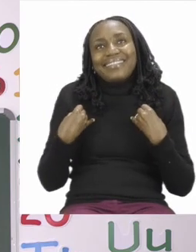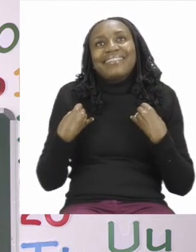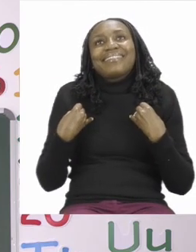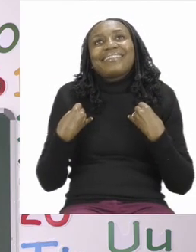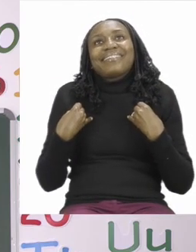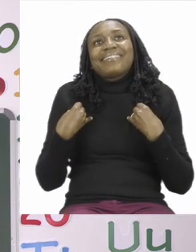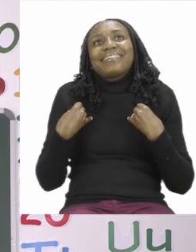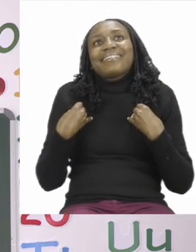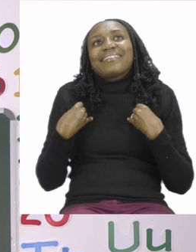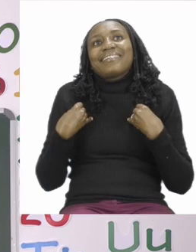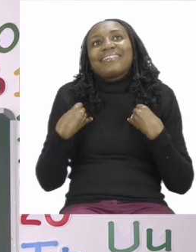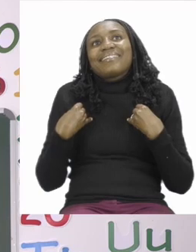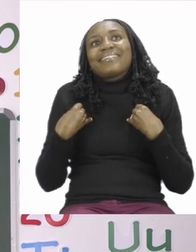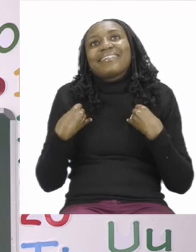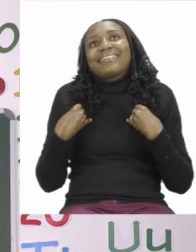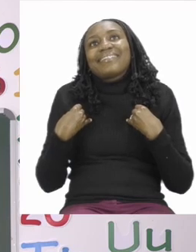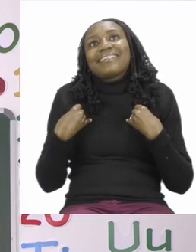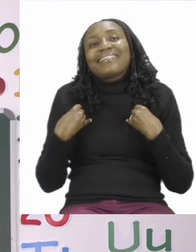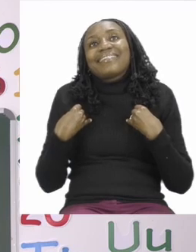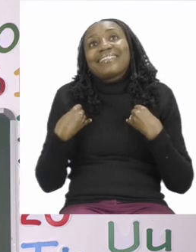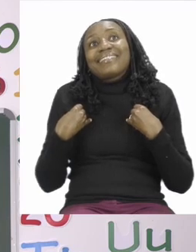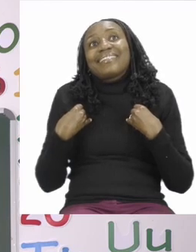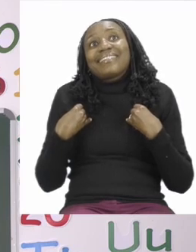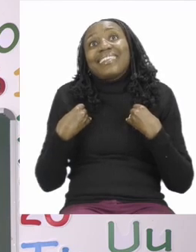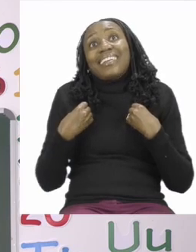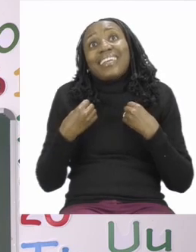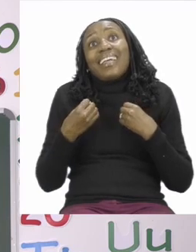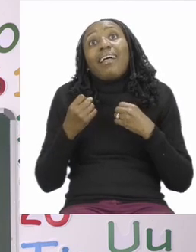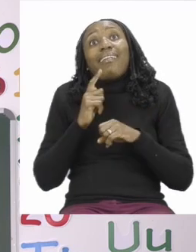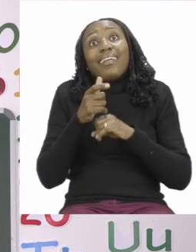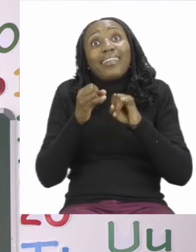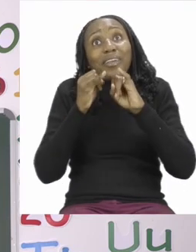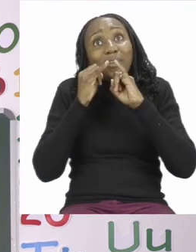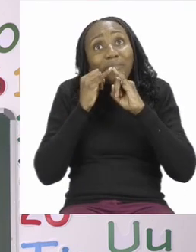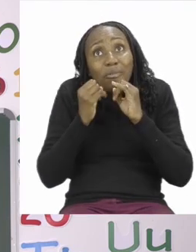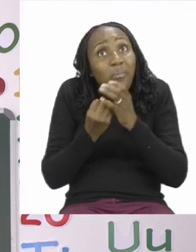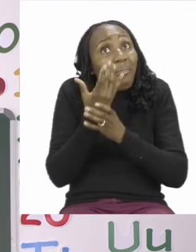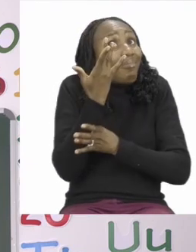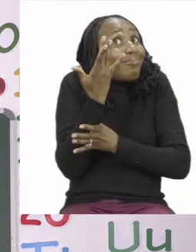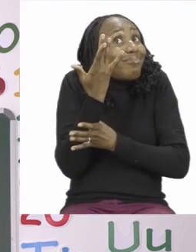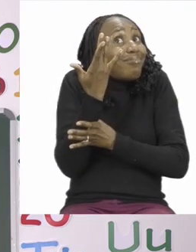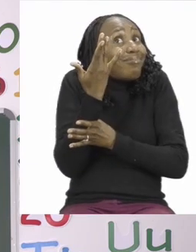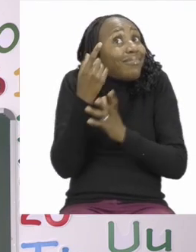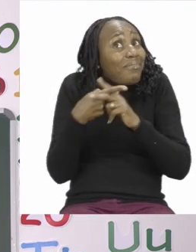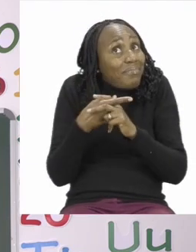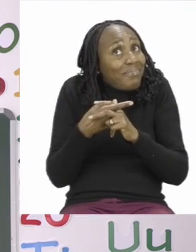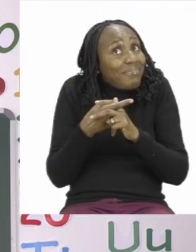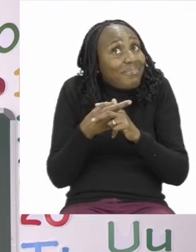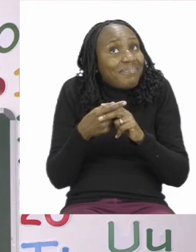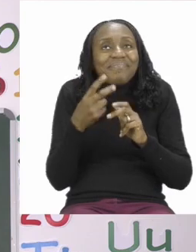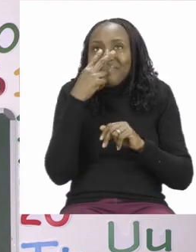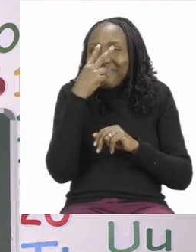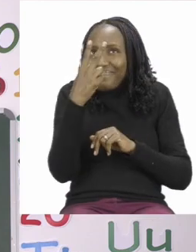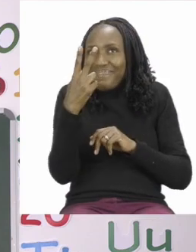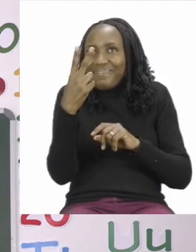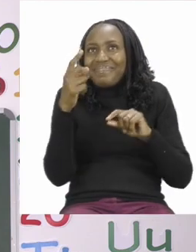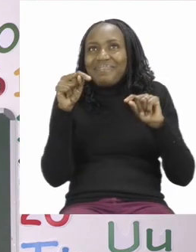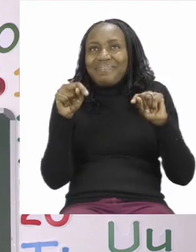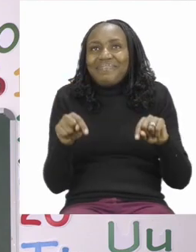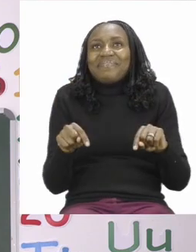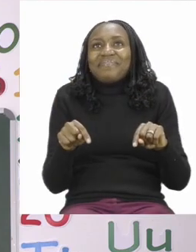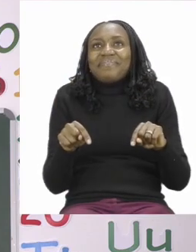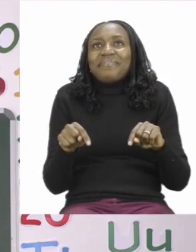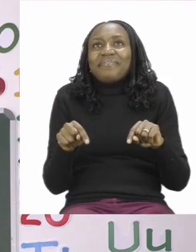girls, and let me know if your seed grew. I'll see you when you're done after the advert